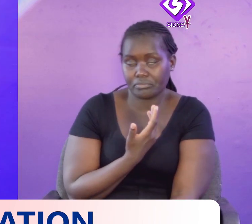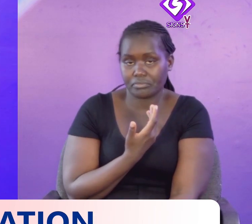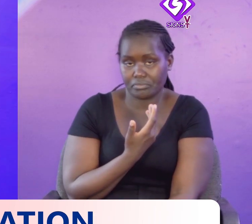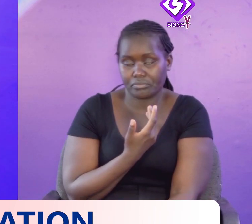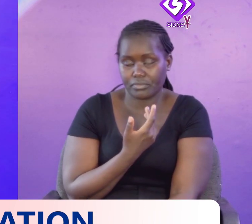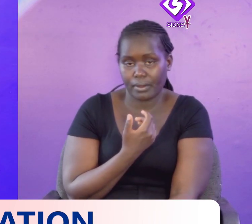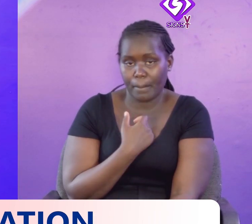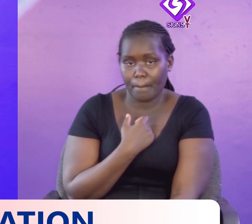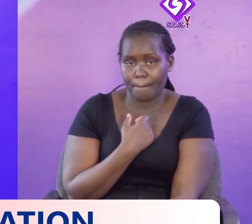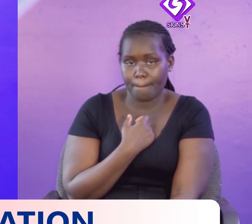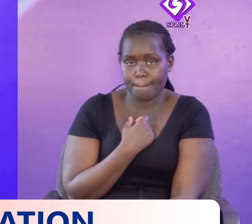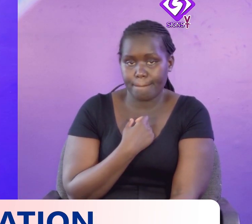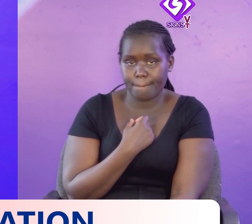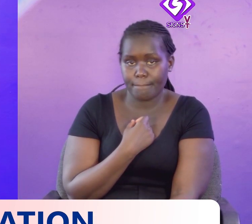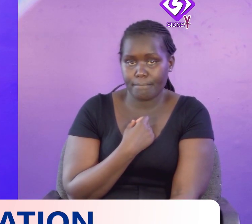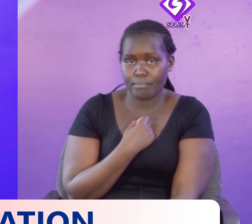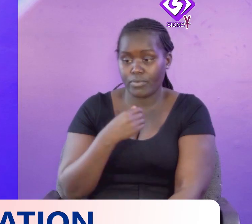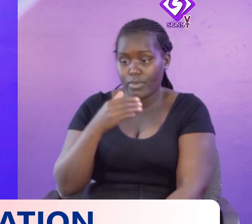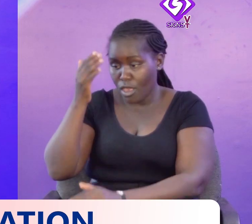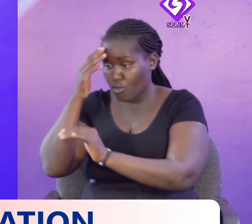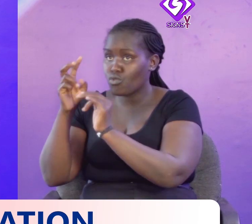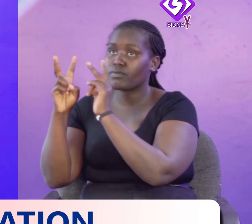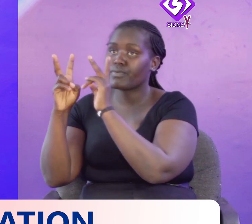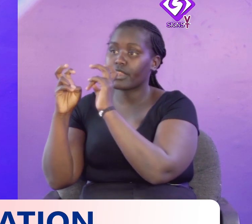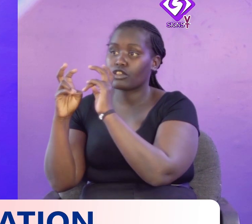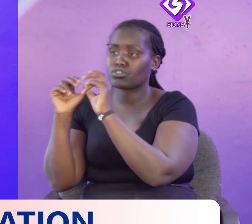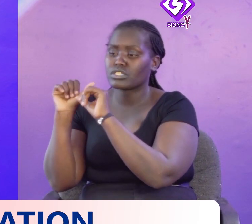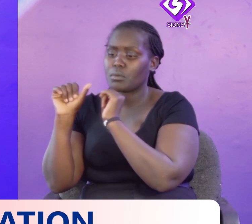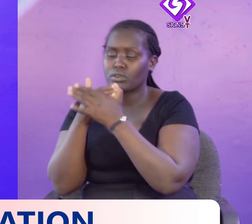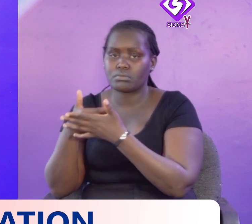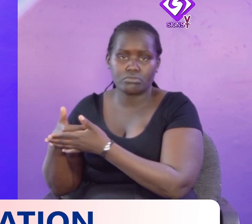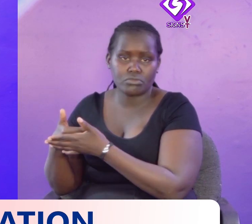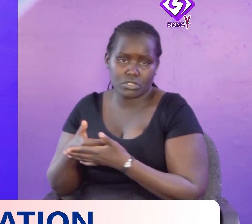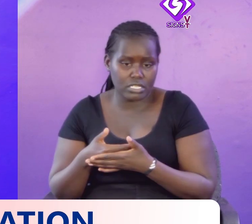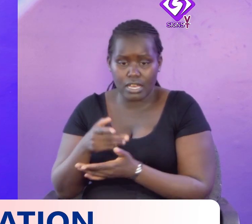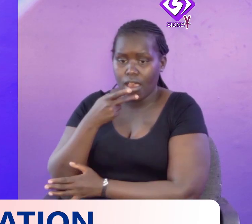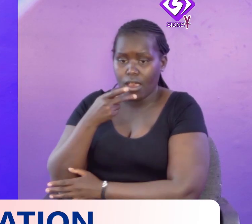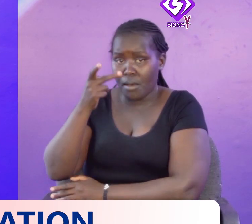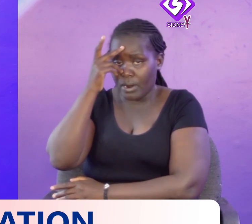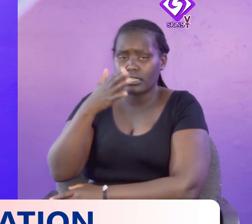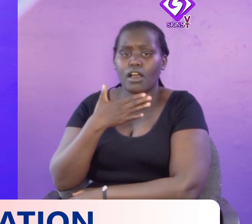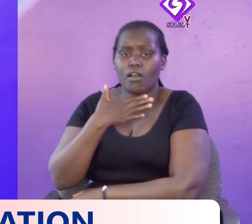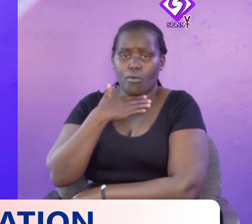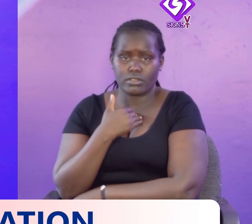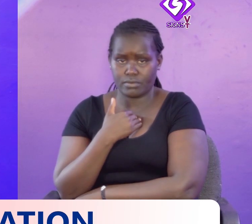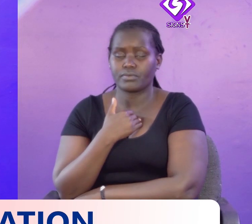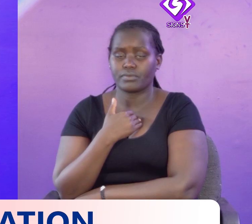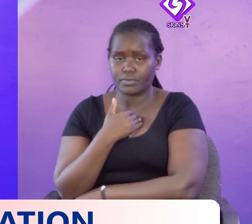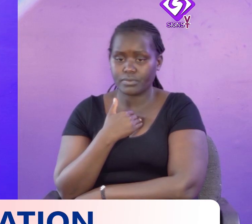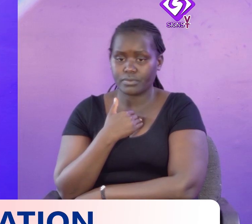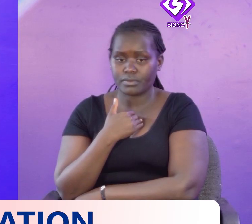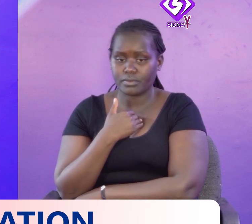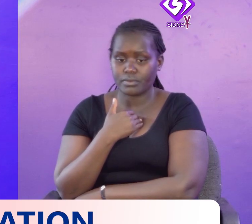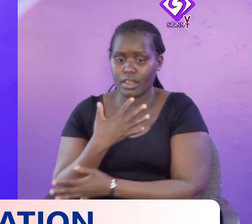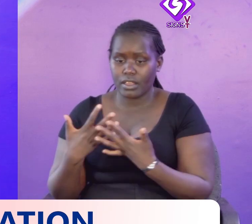director, Smile Natoto. So you know the issues of children. So Kenyans, I would liken them to that kind of